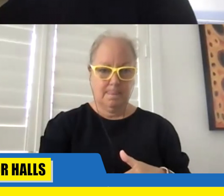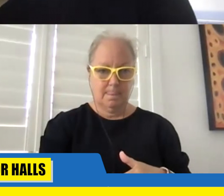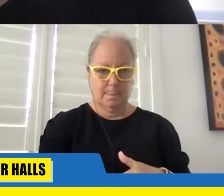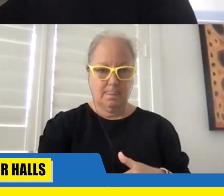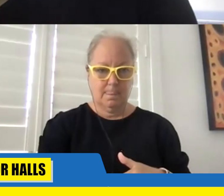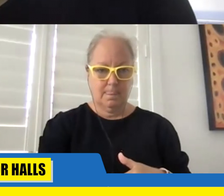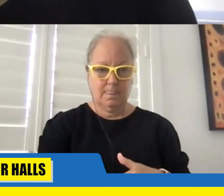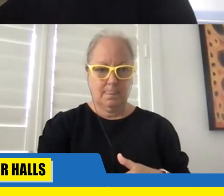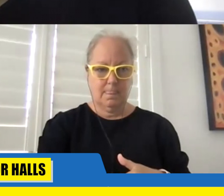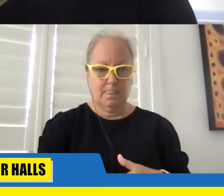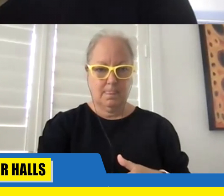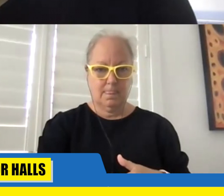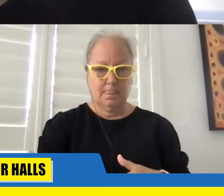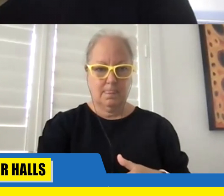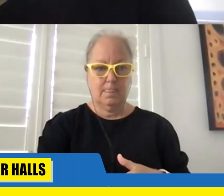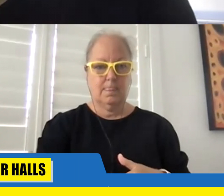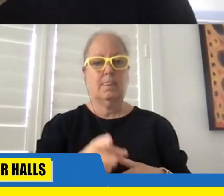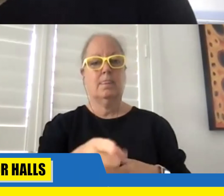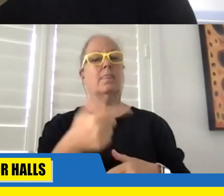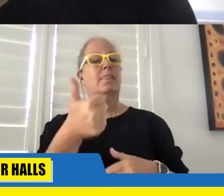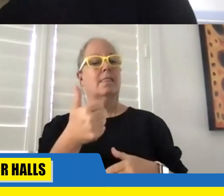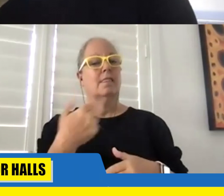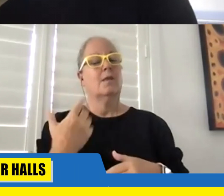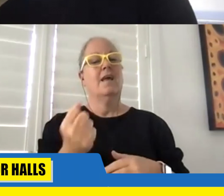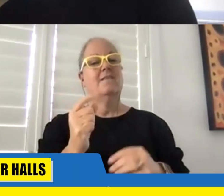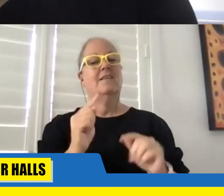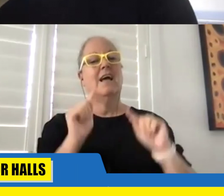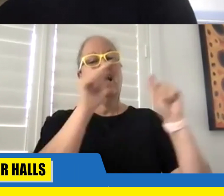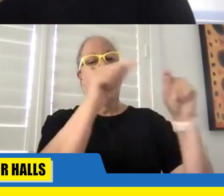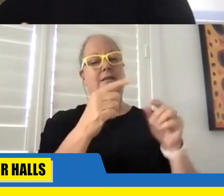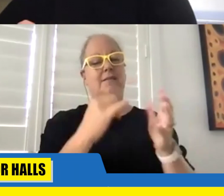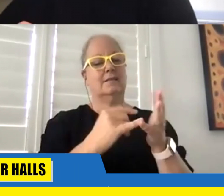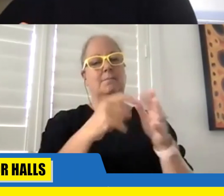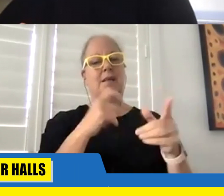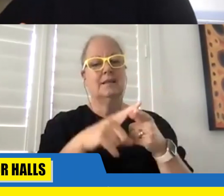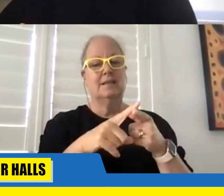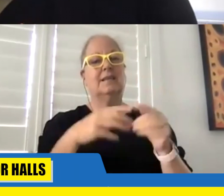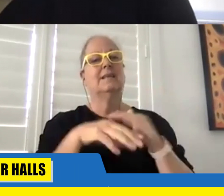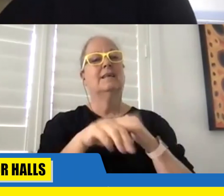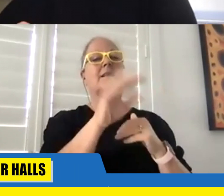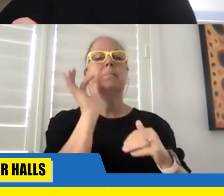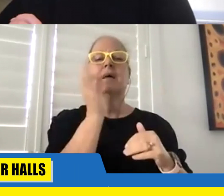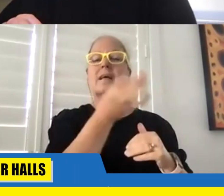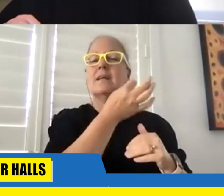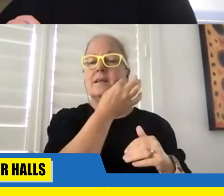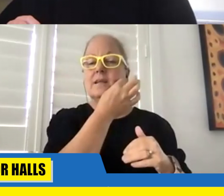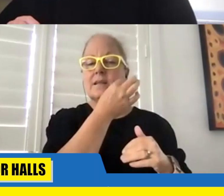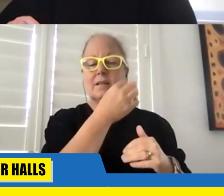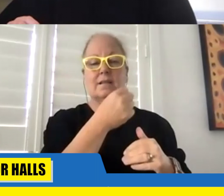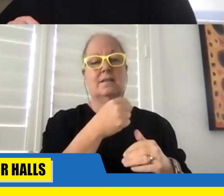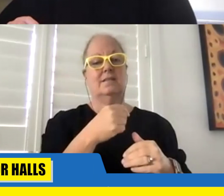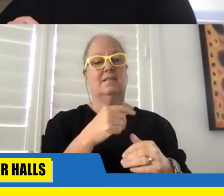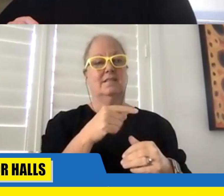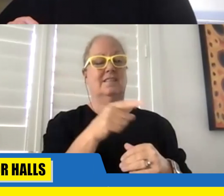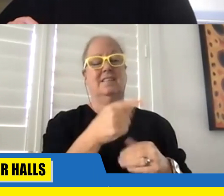That's very good. We have a new outside space in our local botanical gardens, an area which is